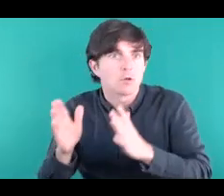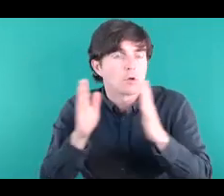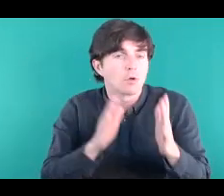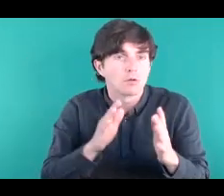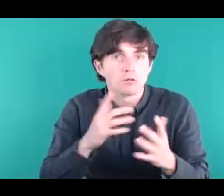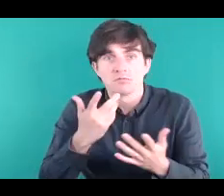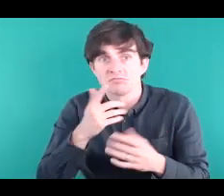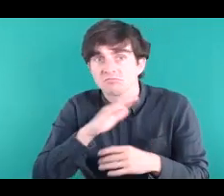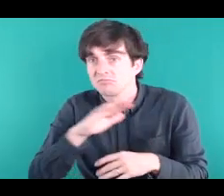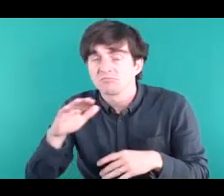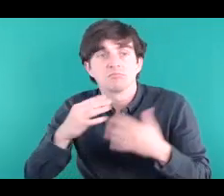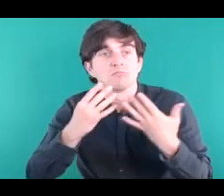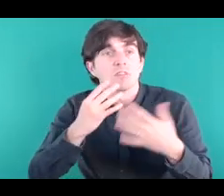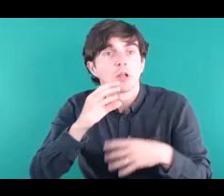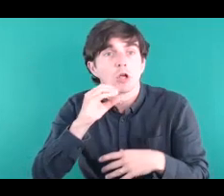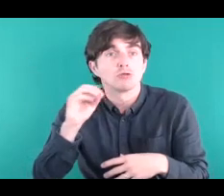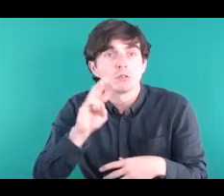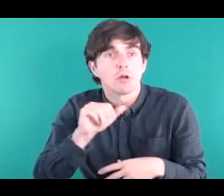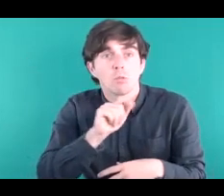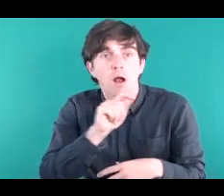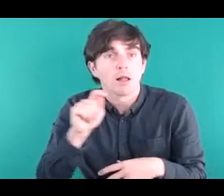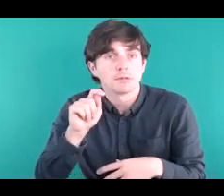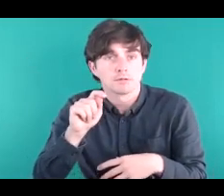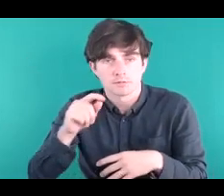But still 35% is low because